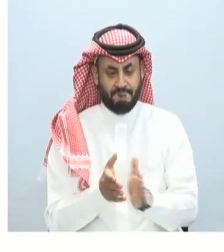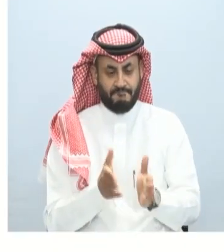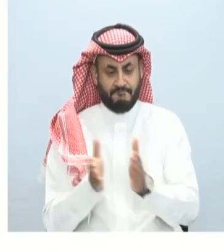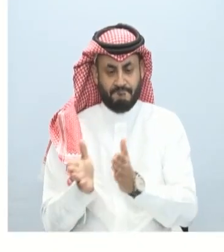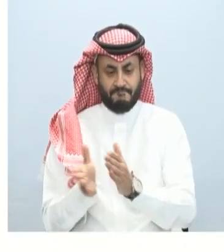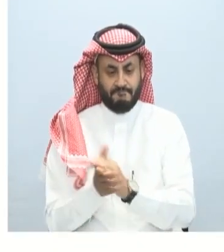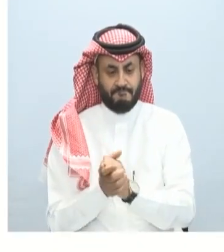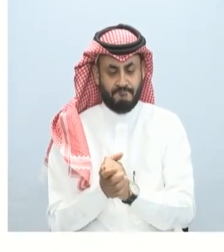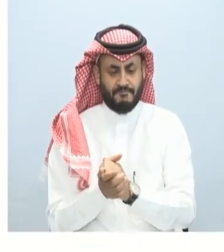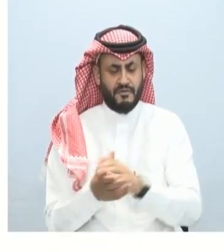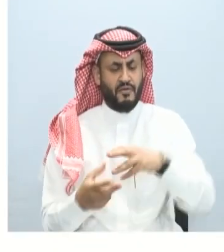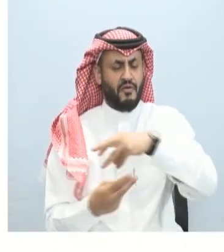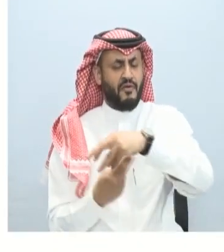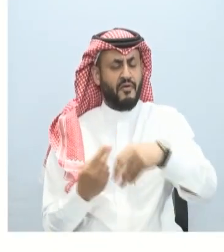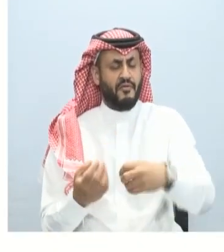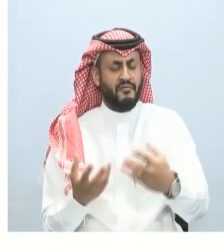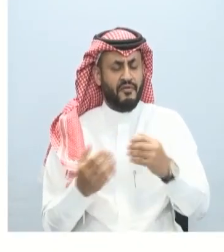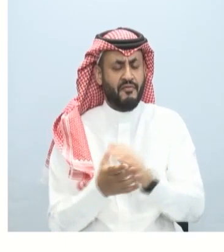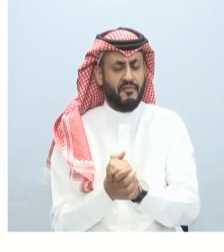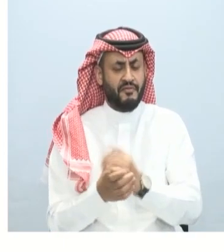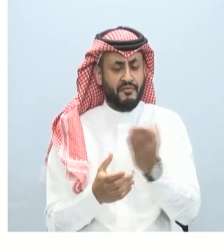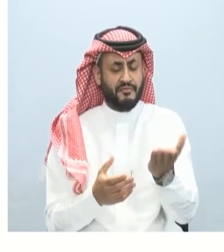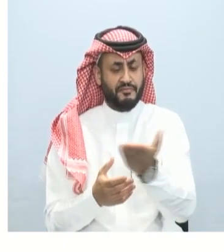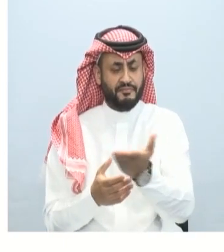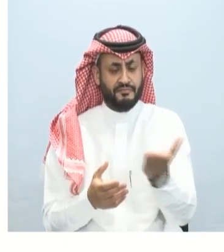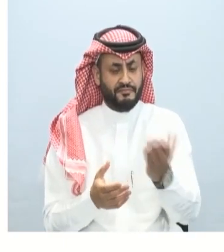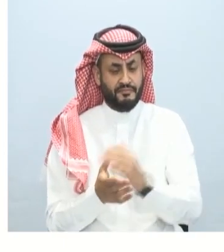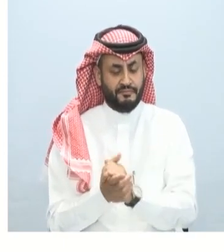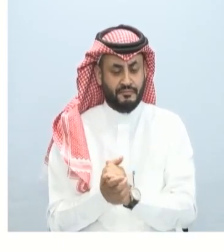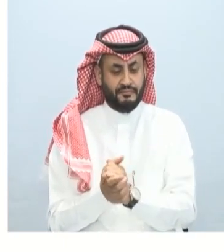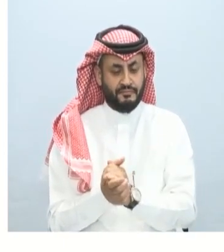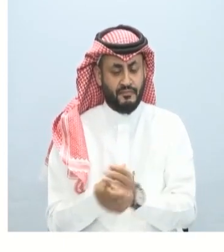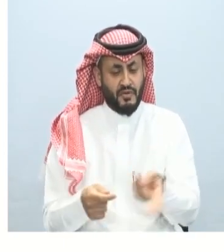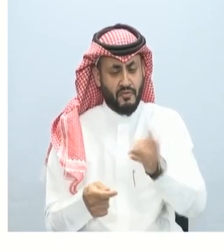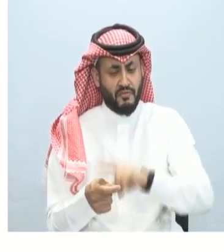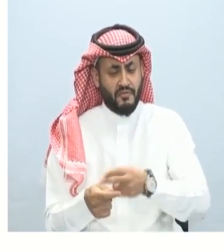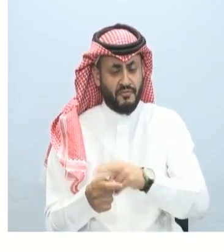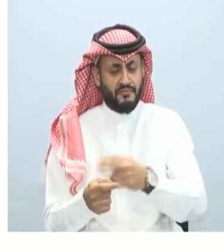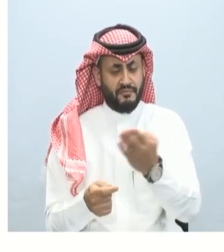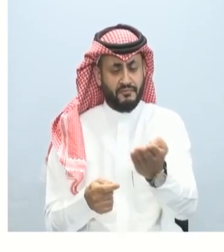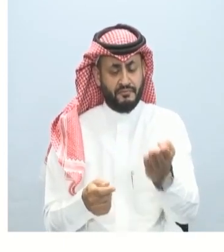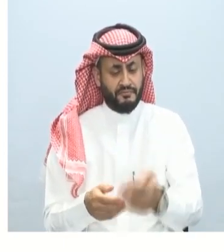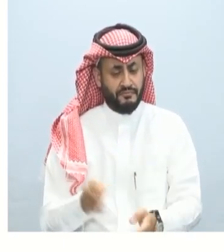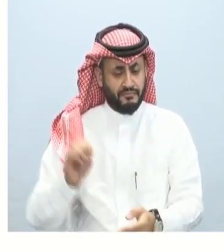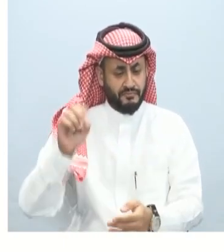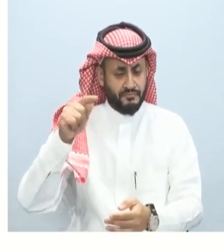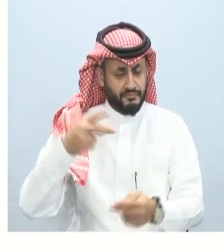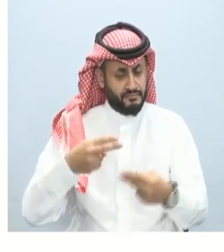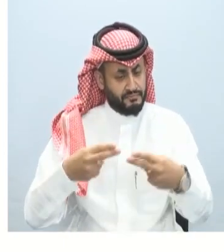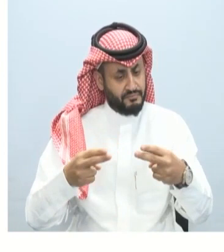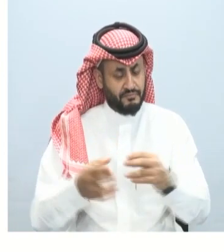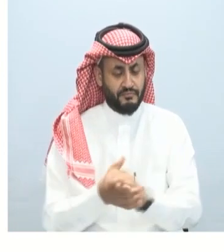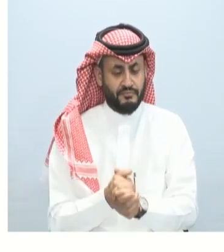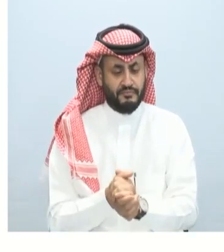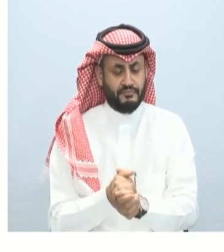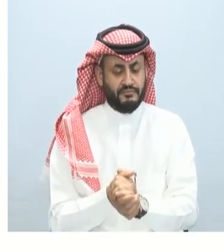we have here solar energy is clean, renewable. So we can say that we have here both solar energy